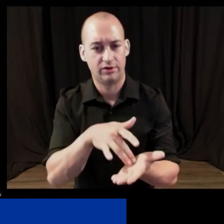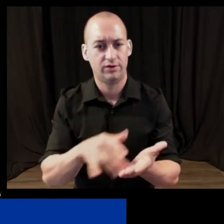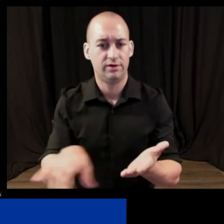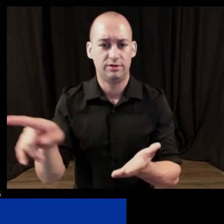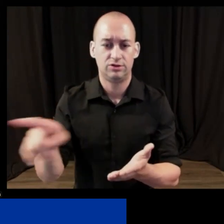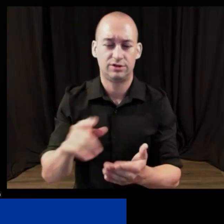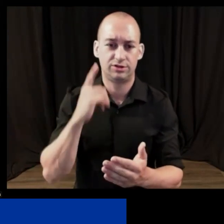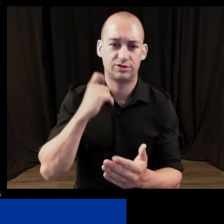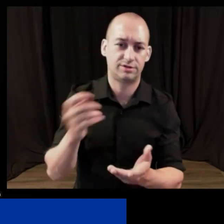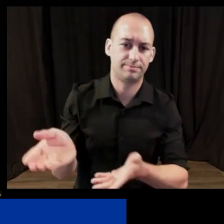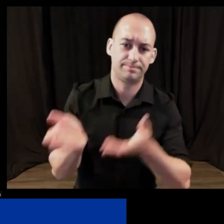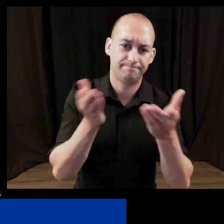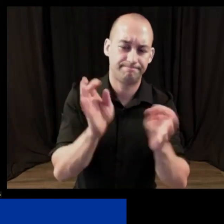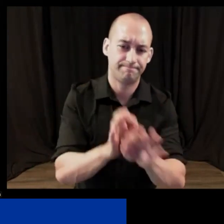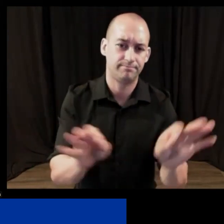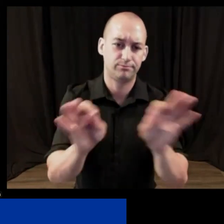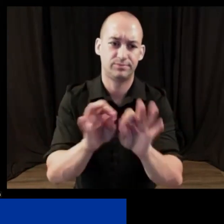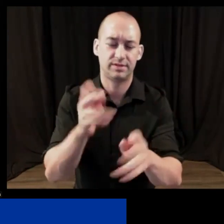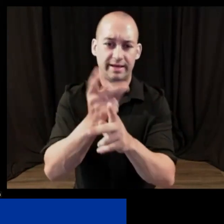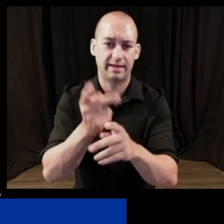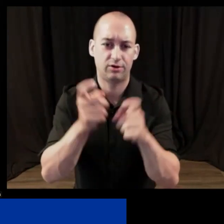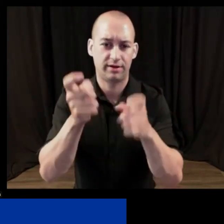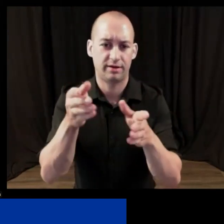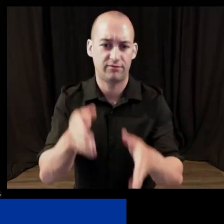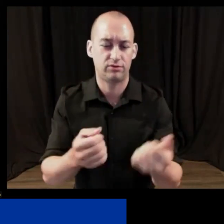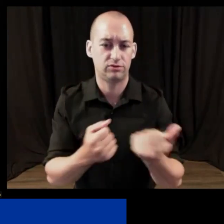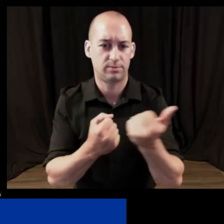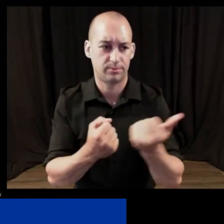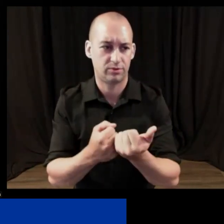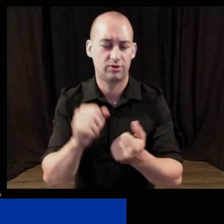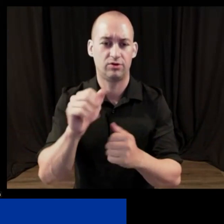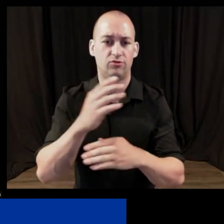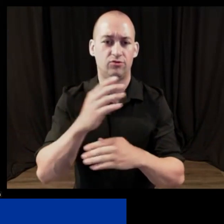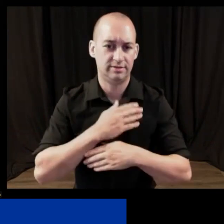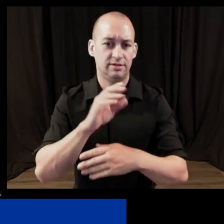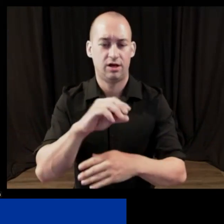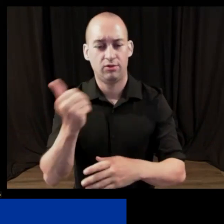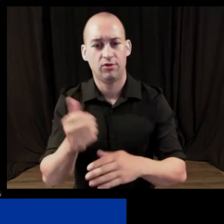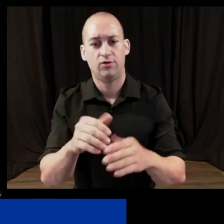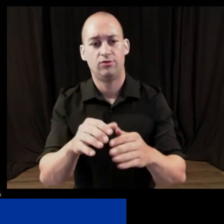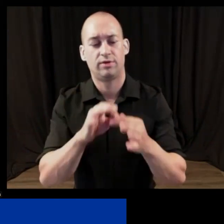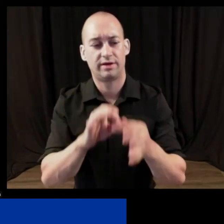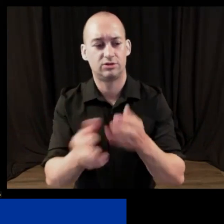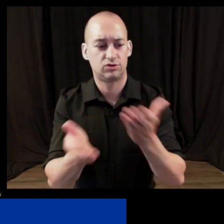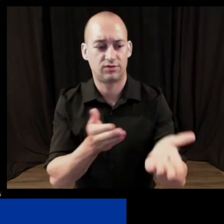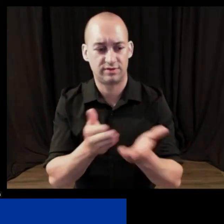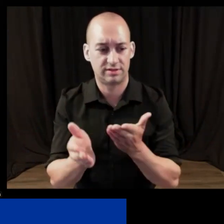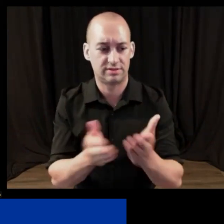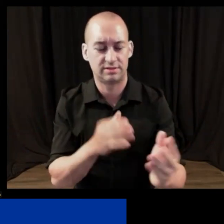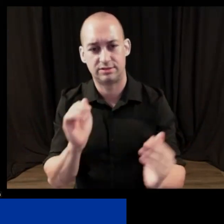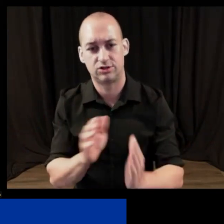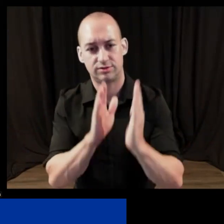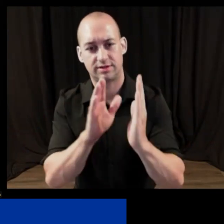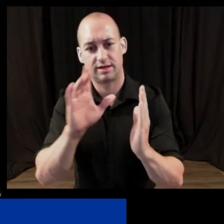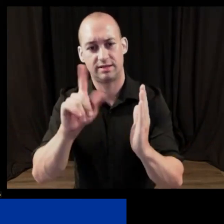elevated the critical importance that caregiver supports and respite and other related services are in terms of addressing LTS needs